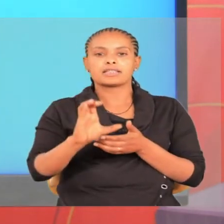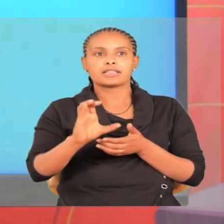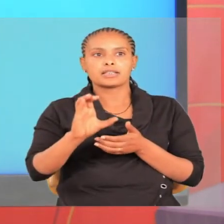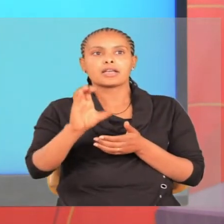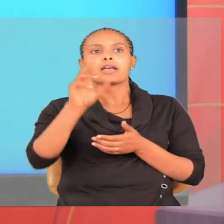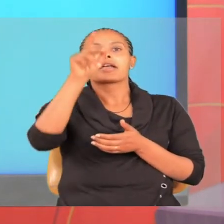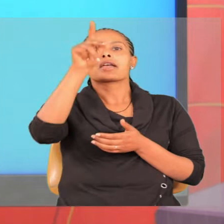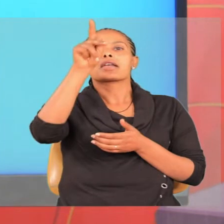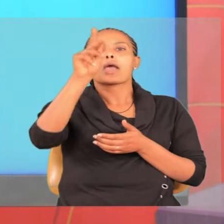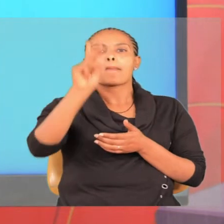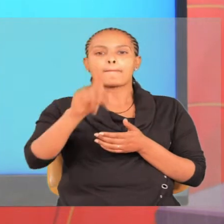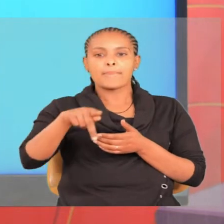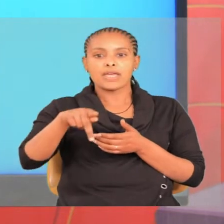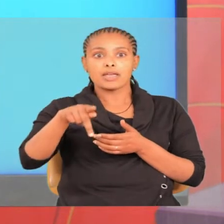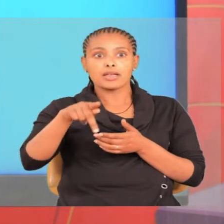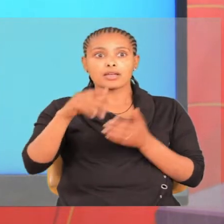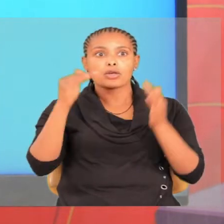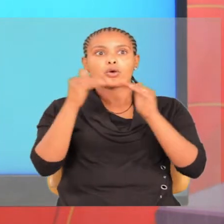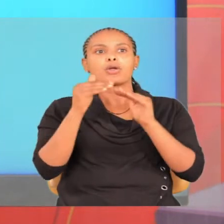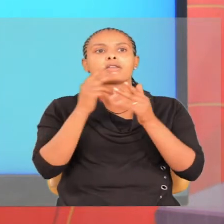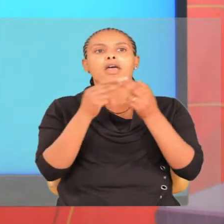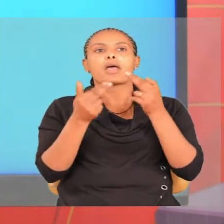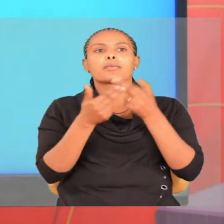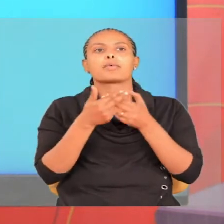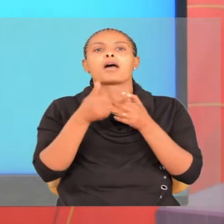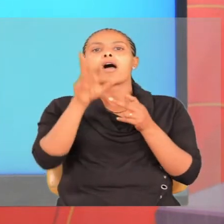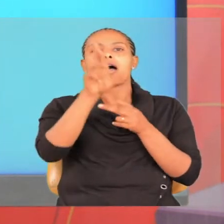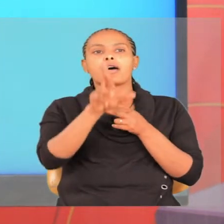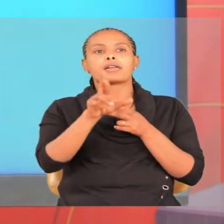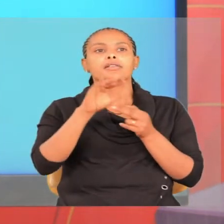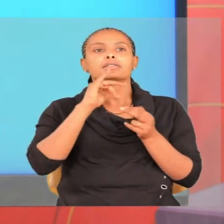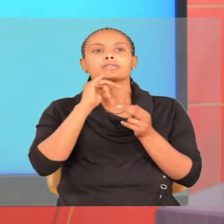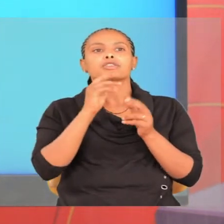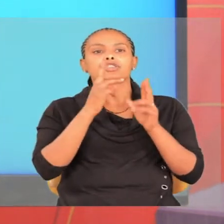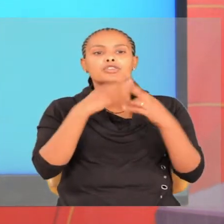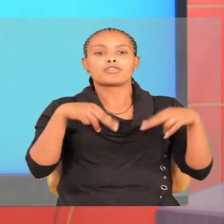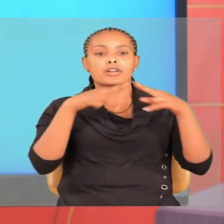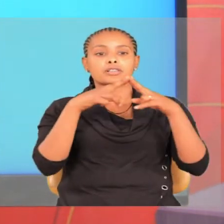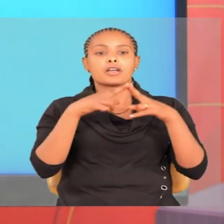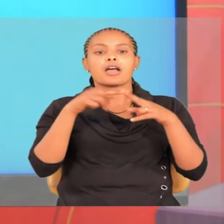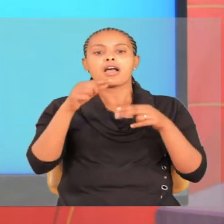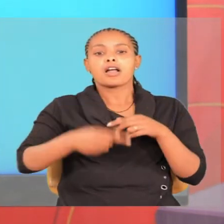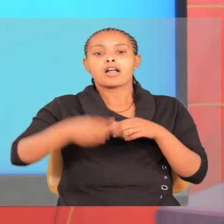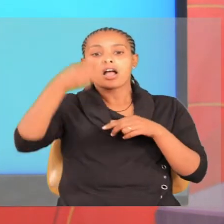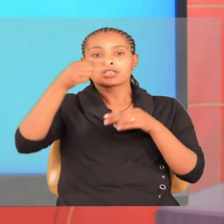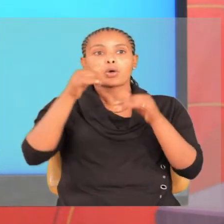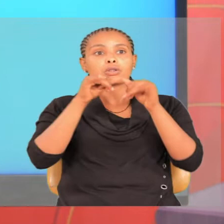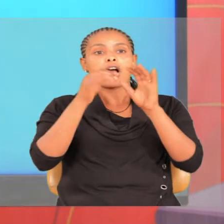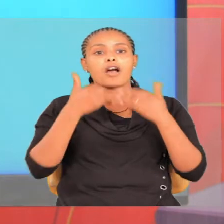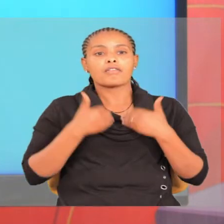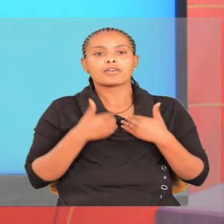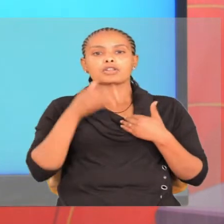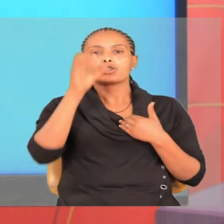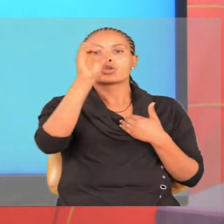Kp equal Kc times R is universal gas constant having value